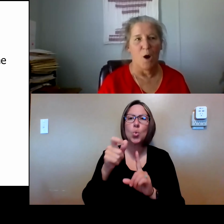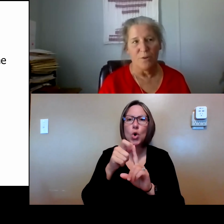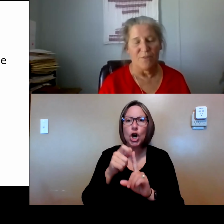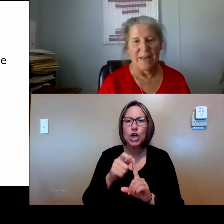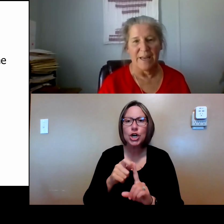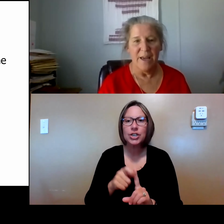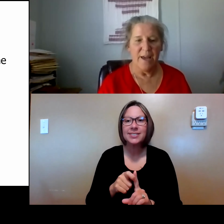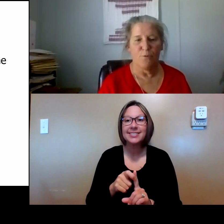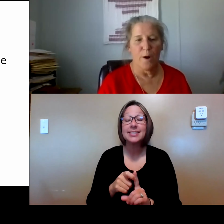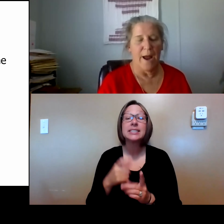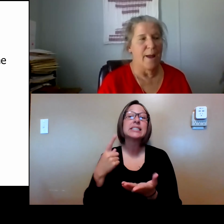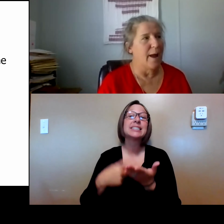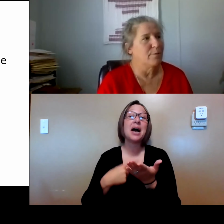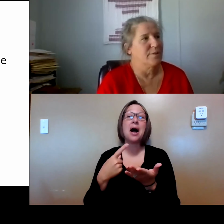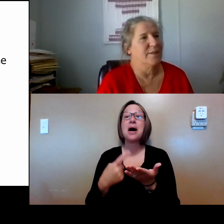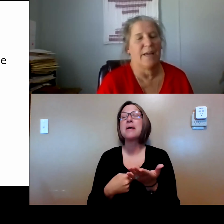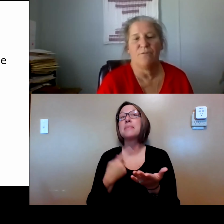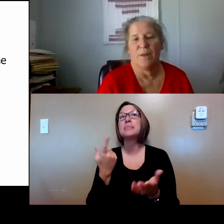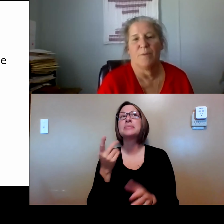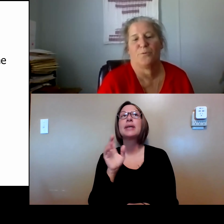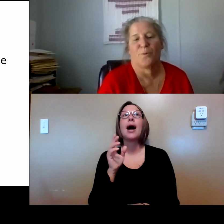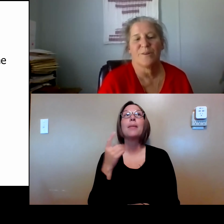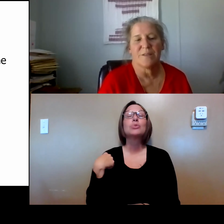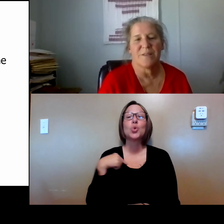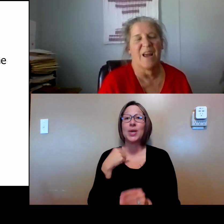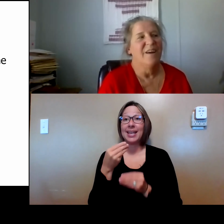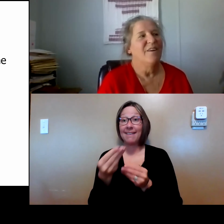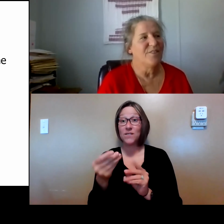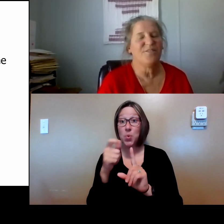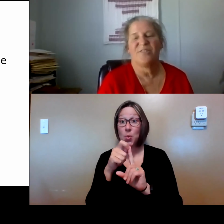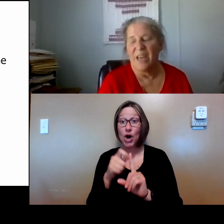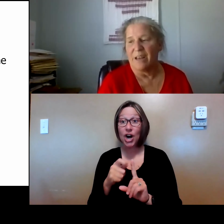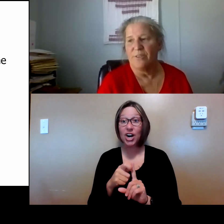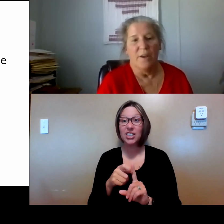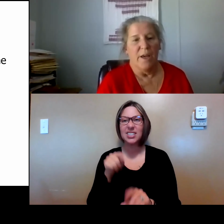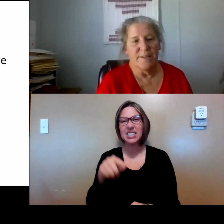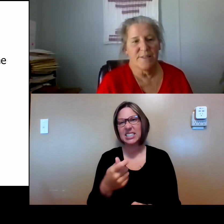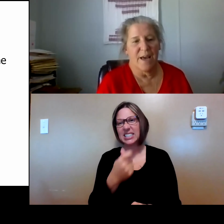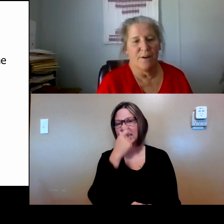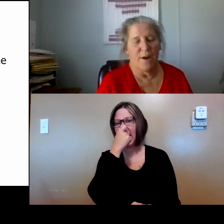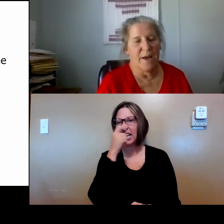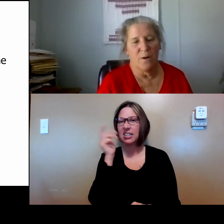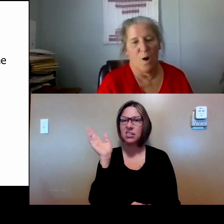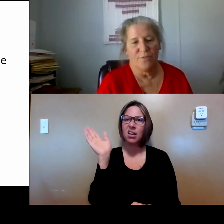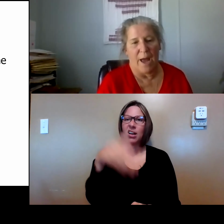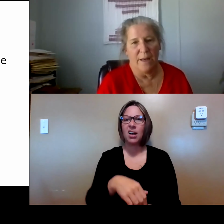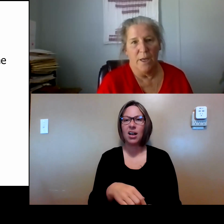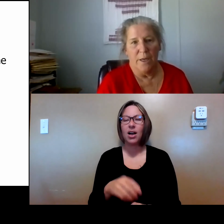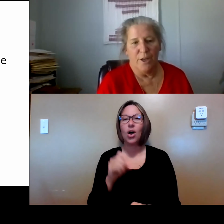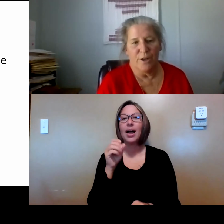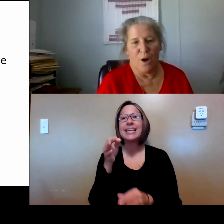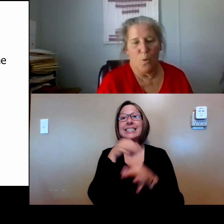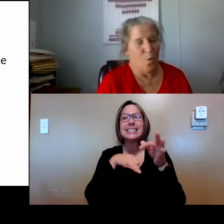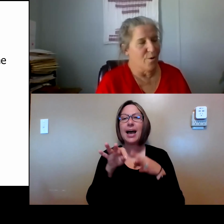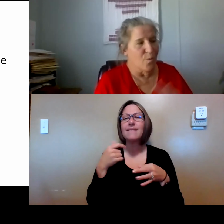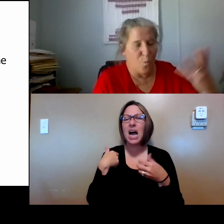highly motivating if we're able to give them those words that say, this stinks, instead of, I don't want that,